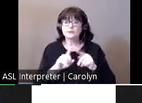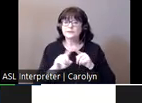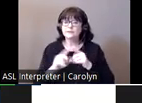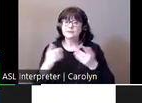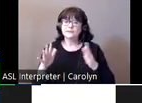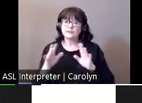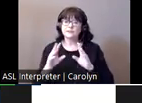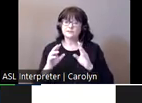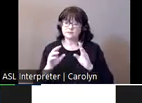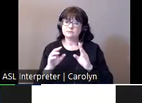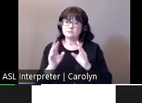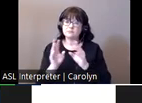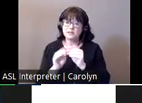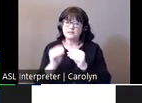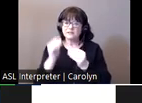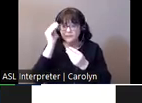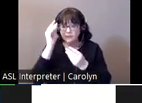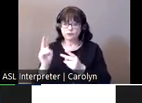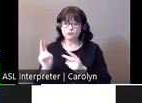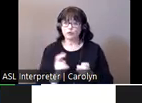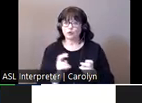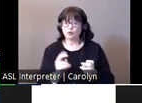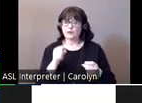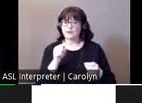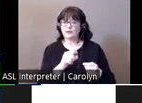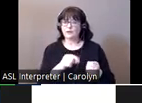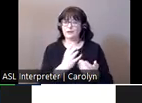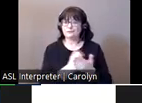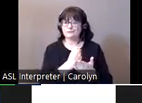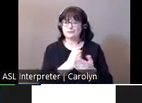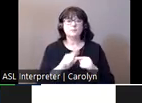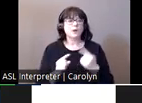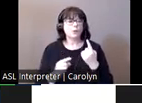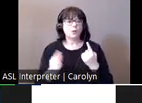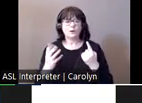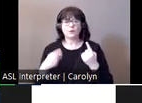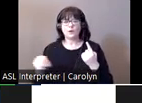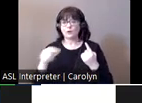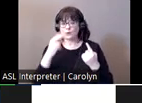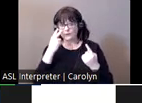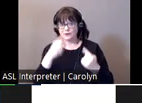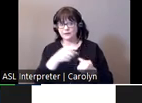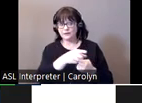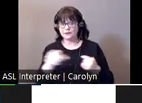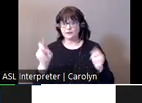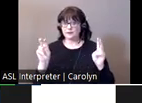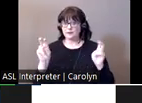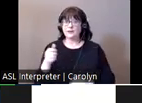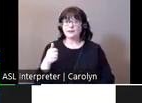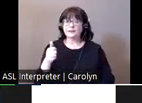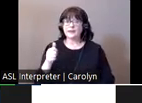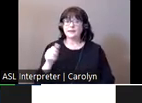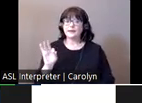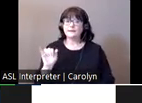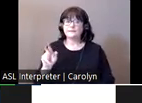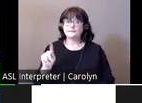things. But I especially wanted to draw your attention to this article, 10 Facts You Need to Know About Micro-Credentials. Because in fact, a fair